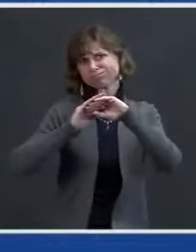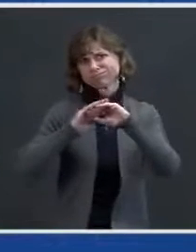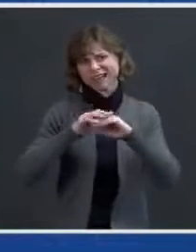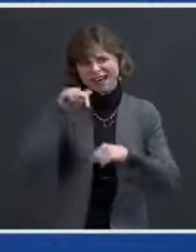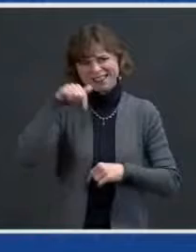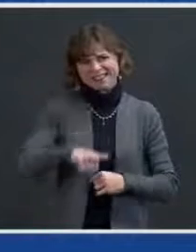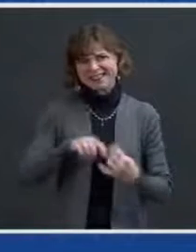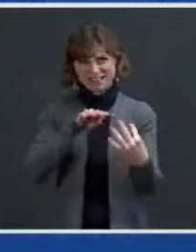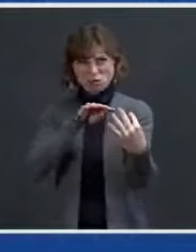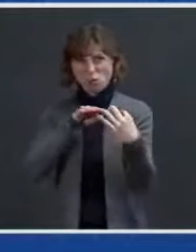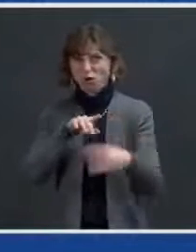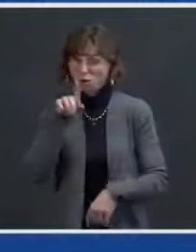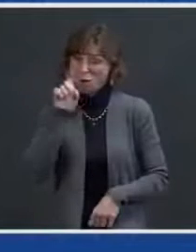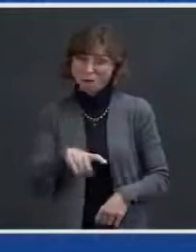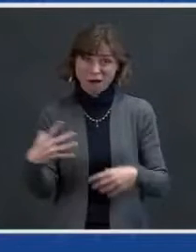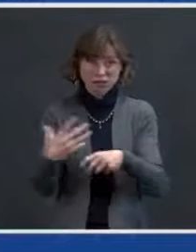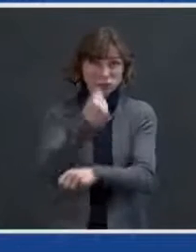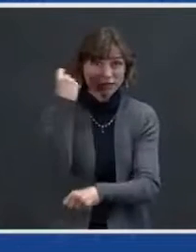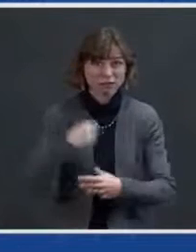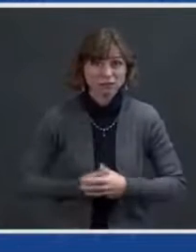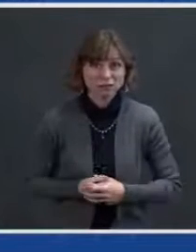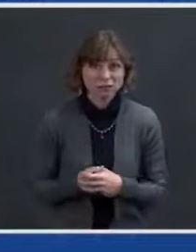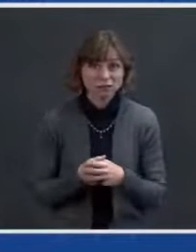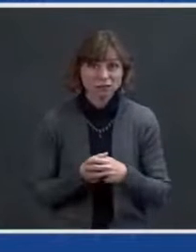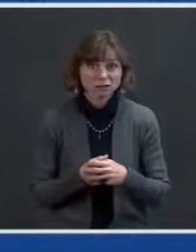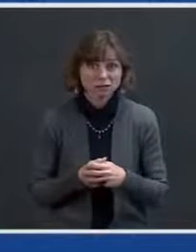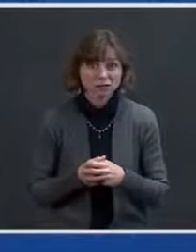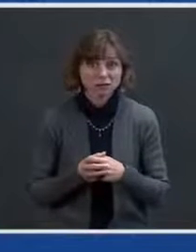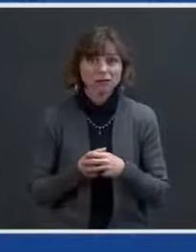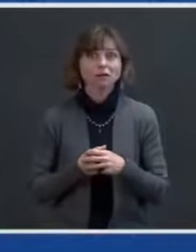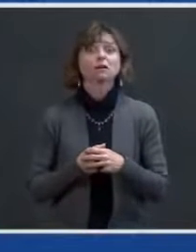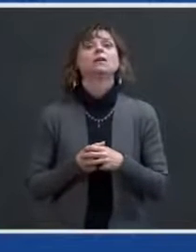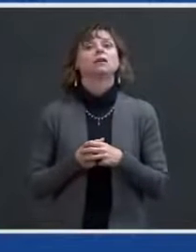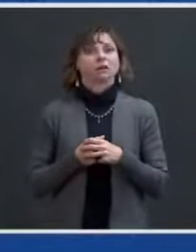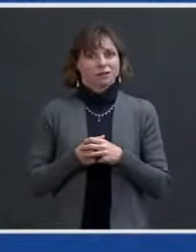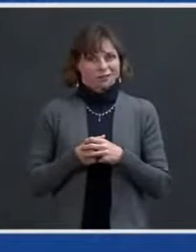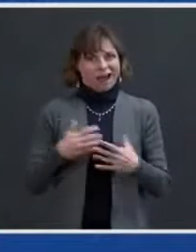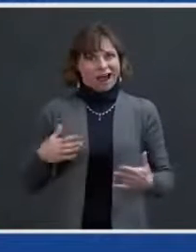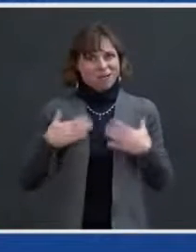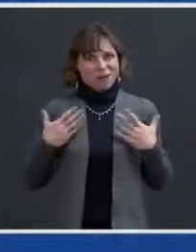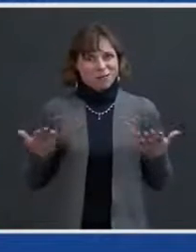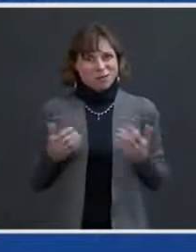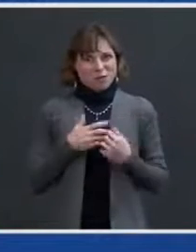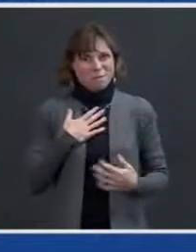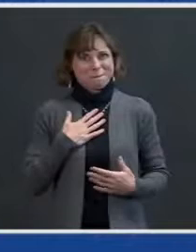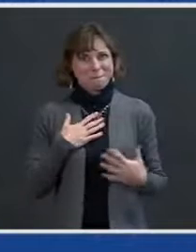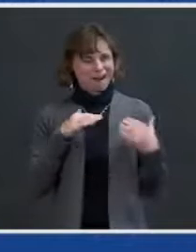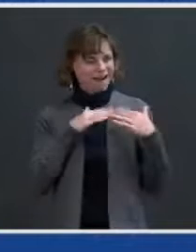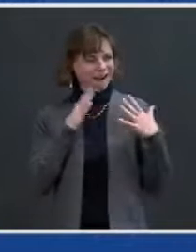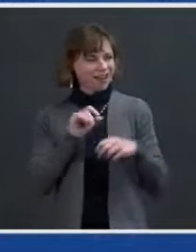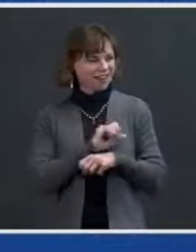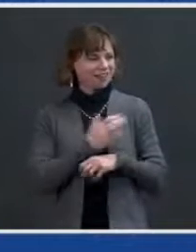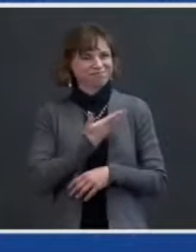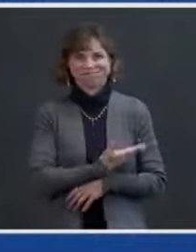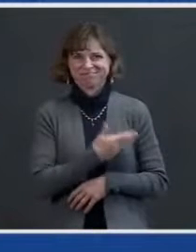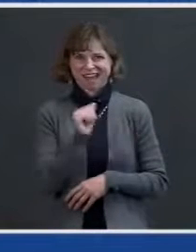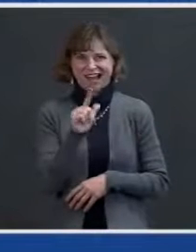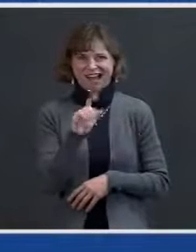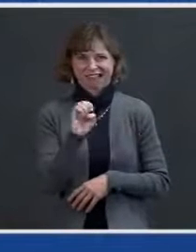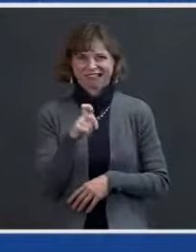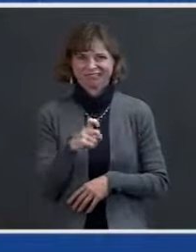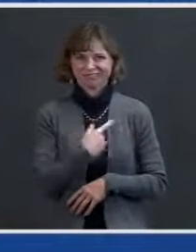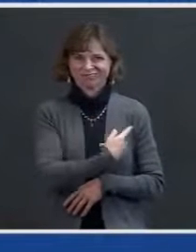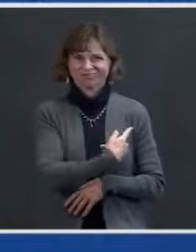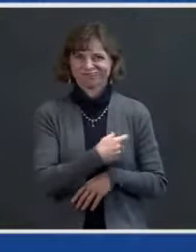win. I'm also pleased to be here alongside my friend and colleague, Alex Gorski, to talk about our